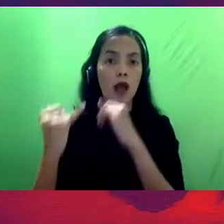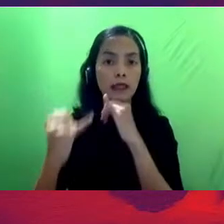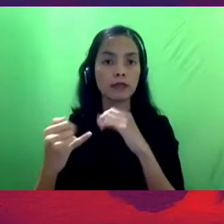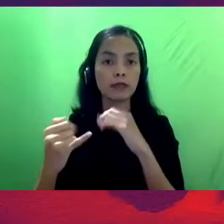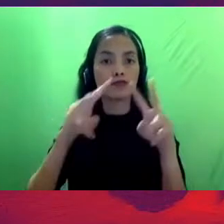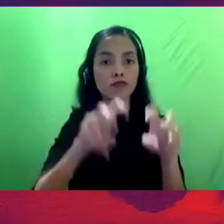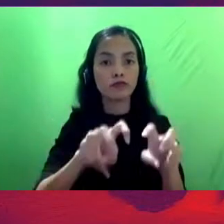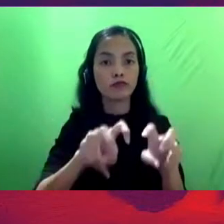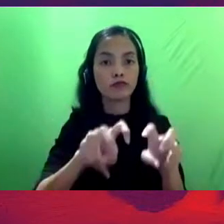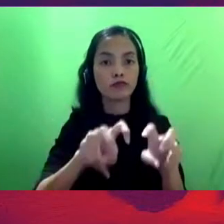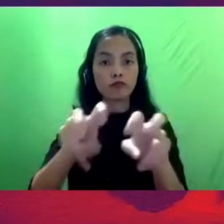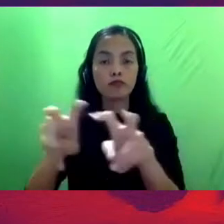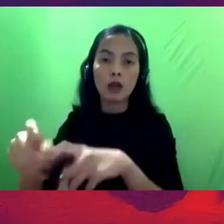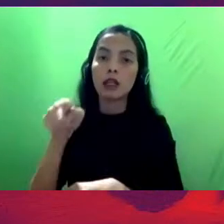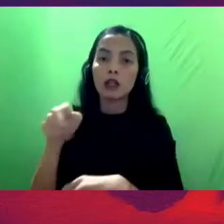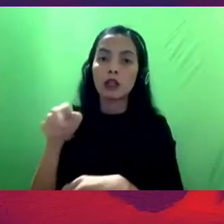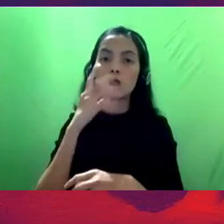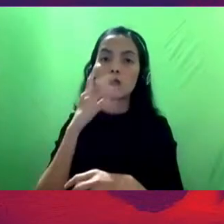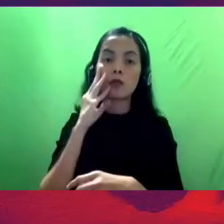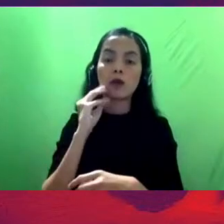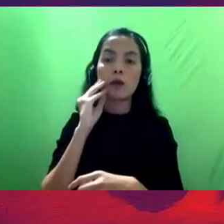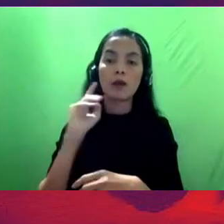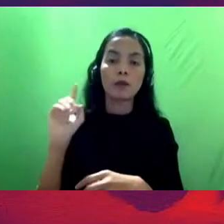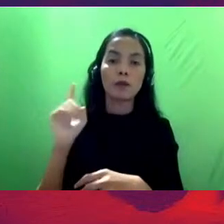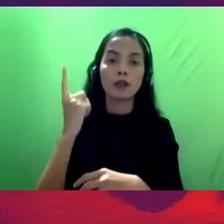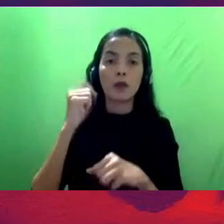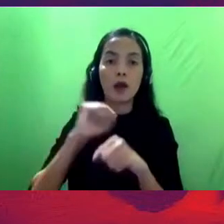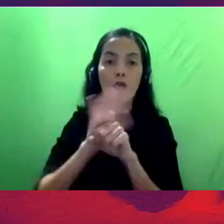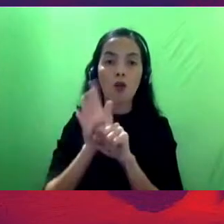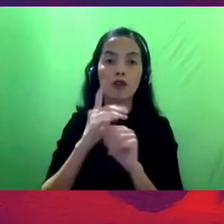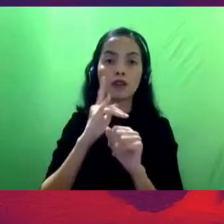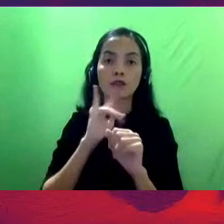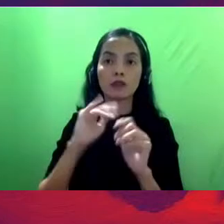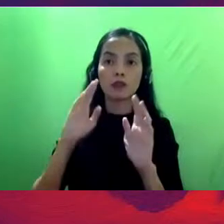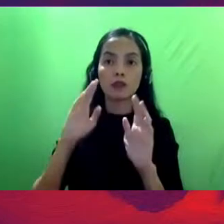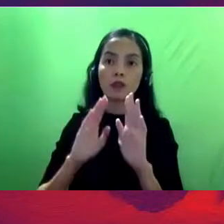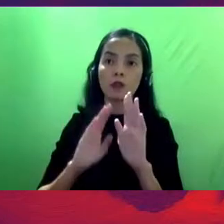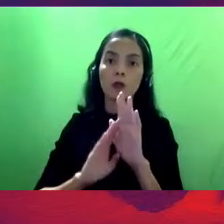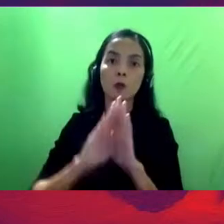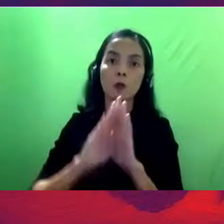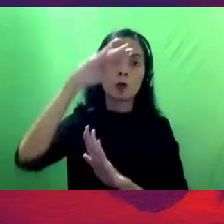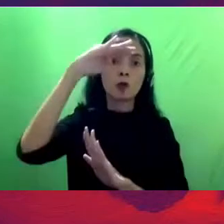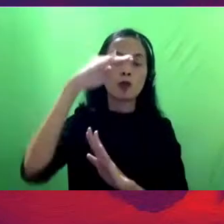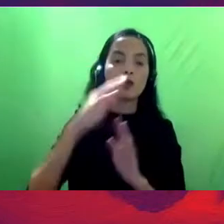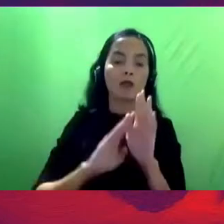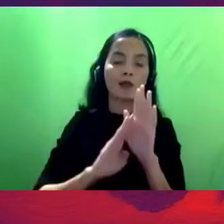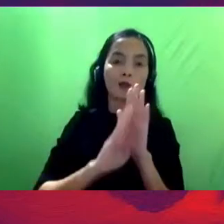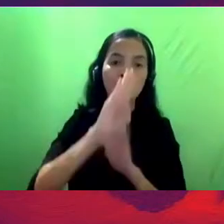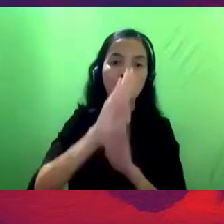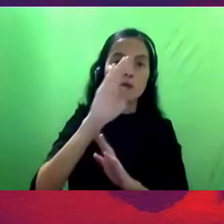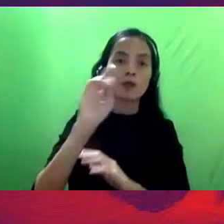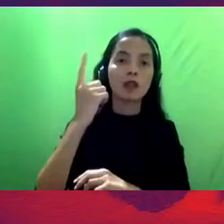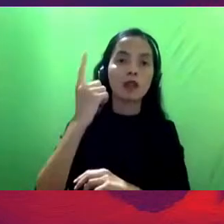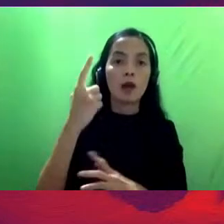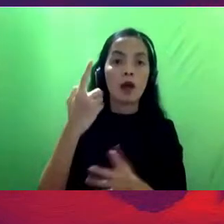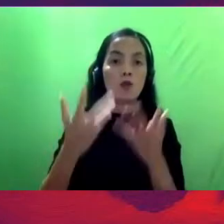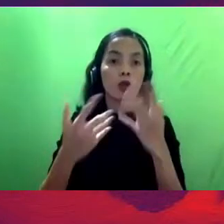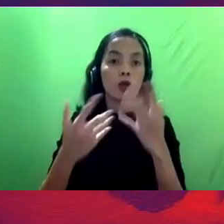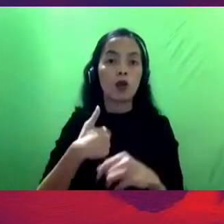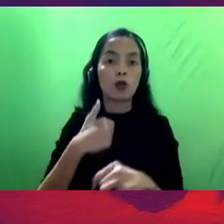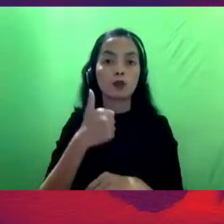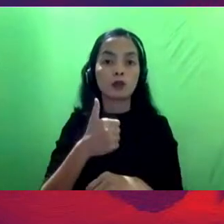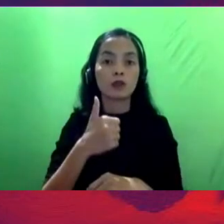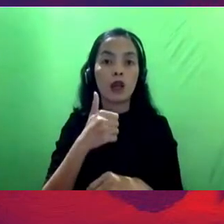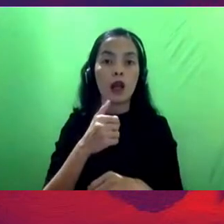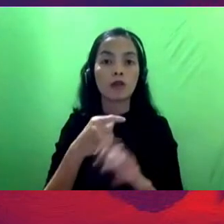of COVID-19. So probably what I can say here that we can use and learn the